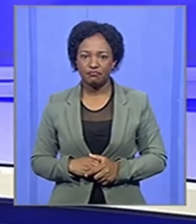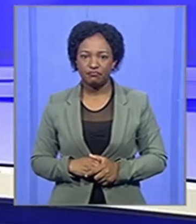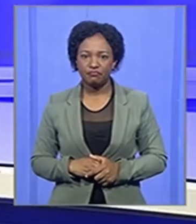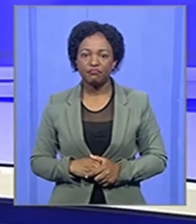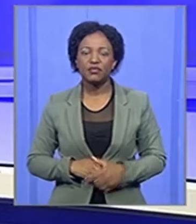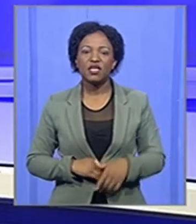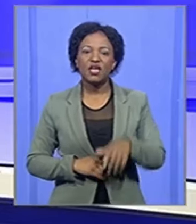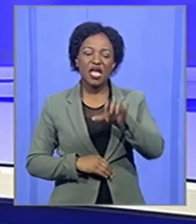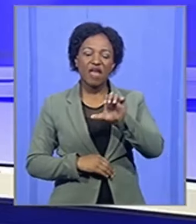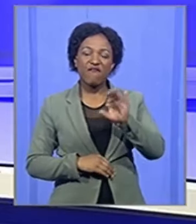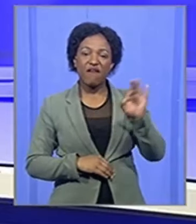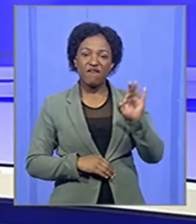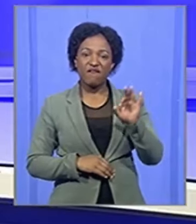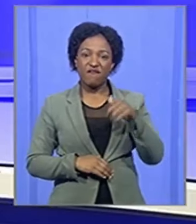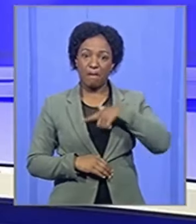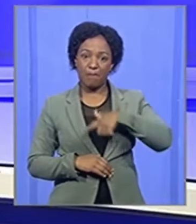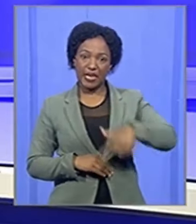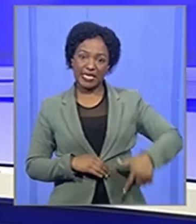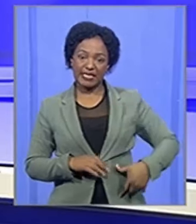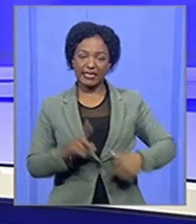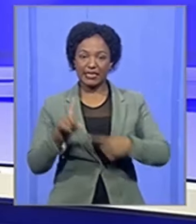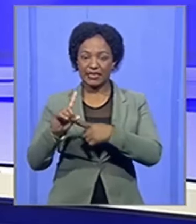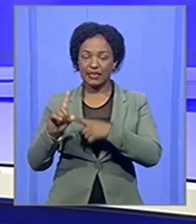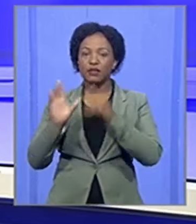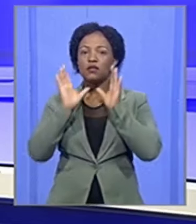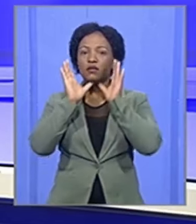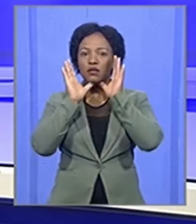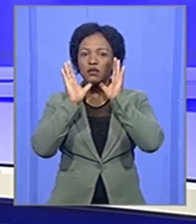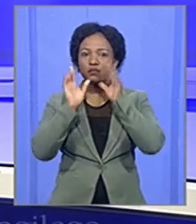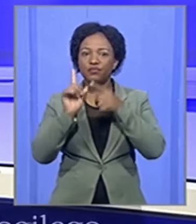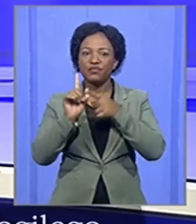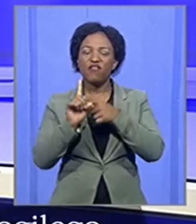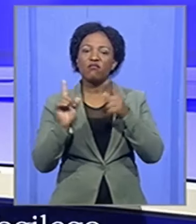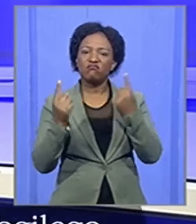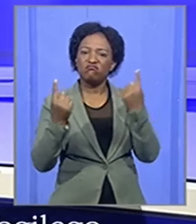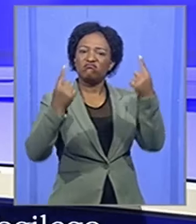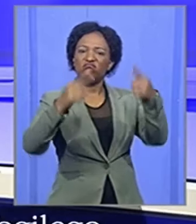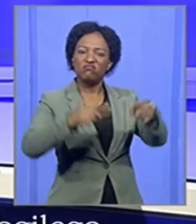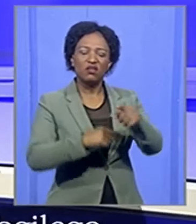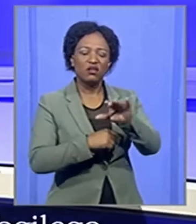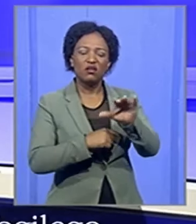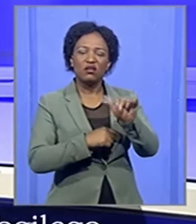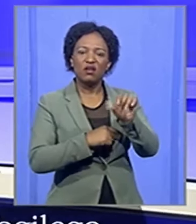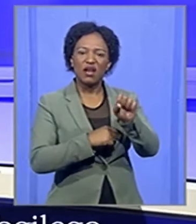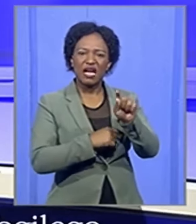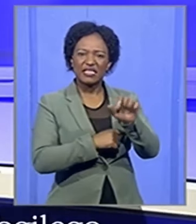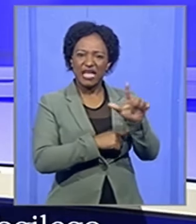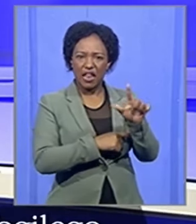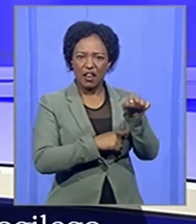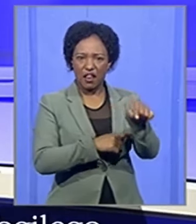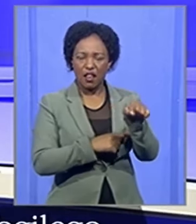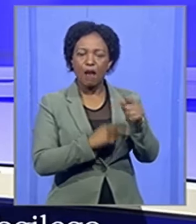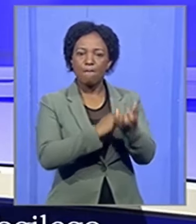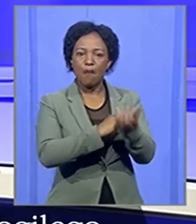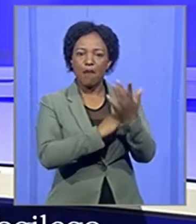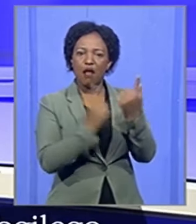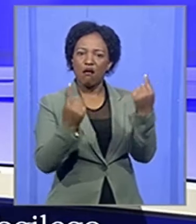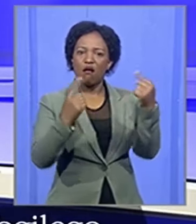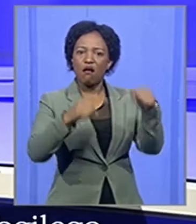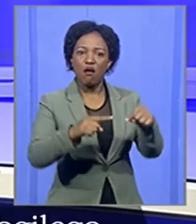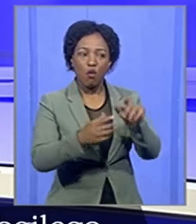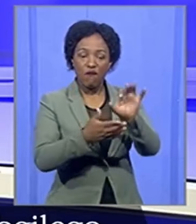Mopresidente wa EFF Julius Malema o boditše badudi ba Castile ka Bushbuckridge provinseng ya Mpumalanga gore ba setšiwe ke maikutlo ge ba